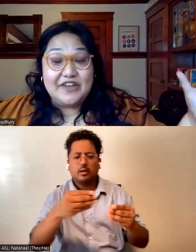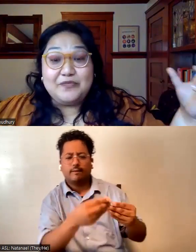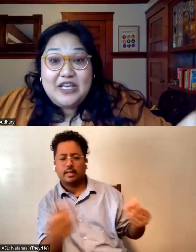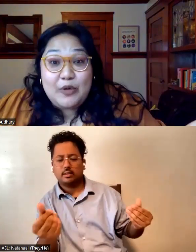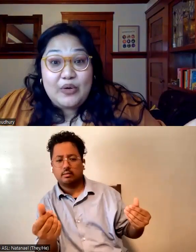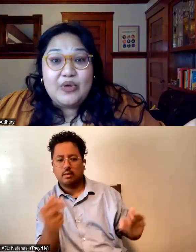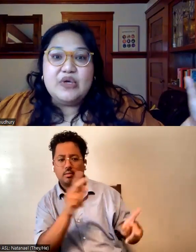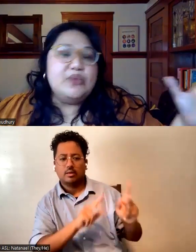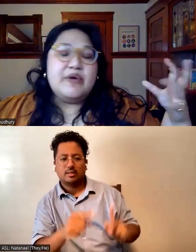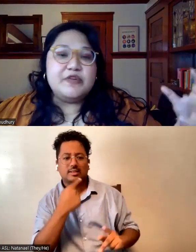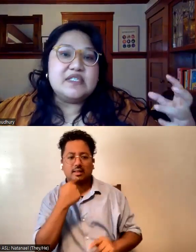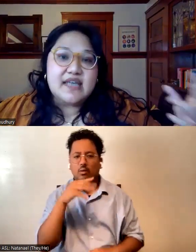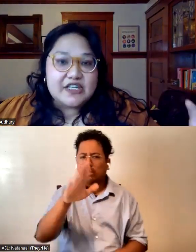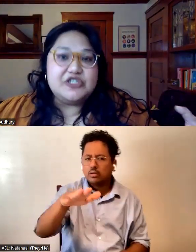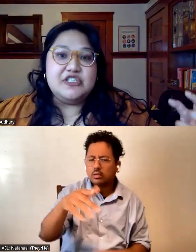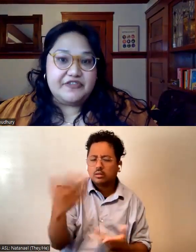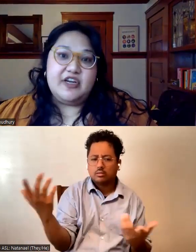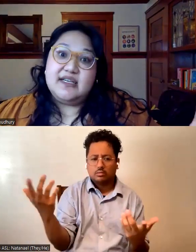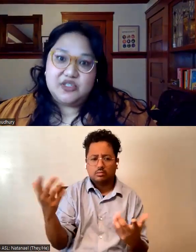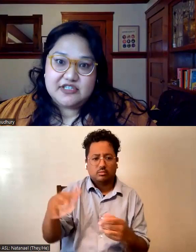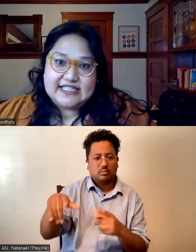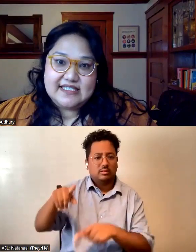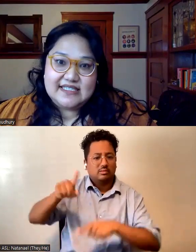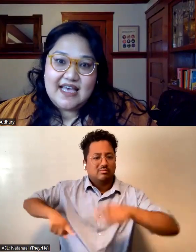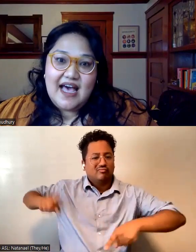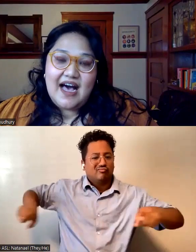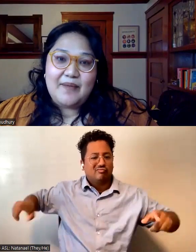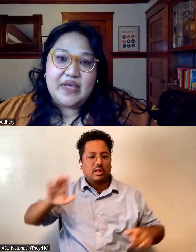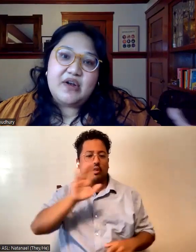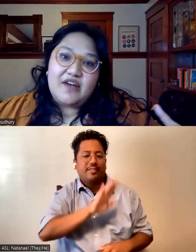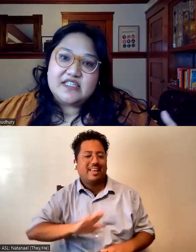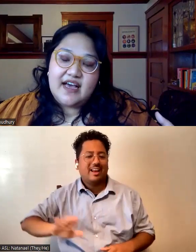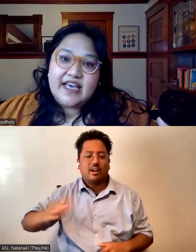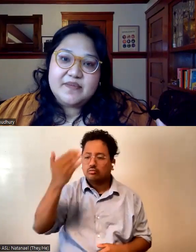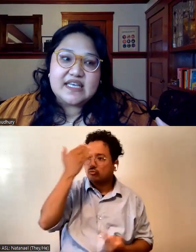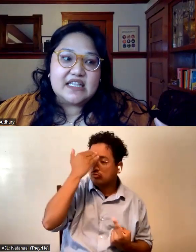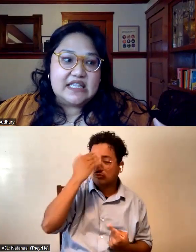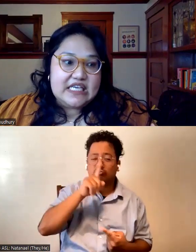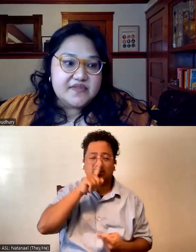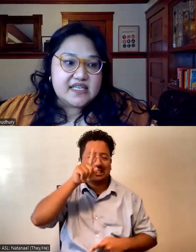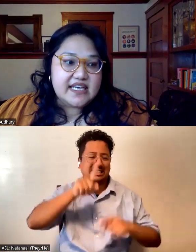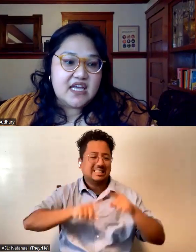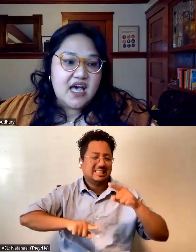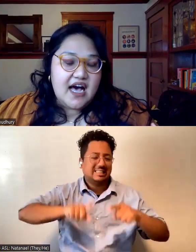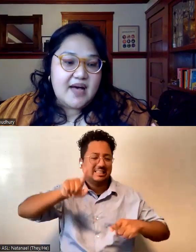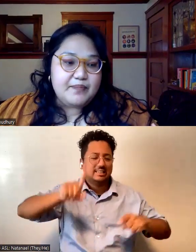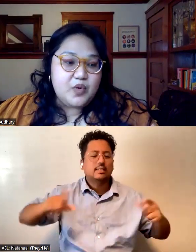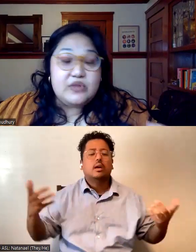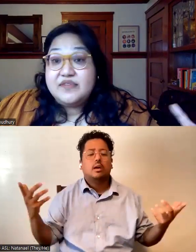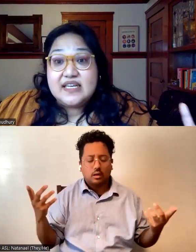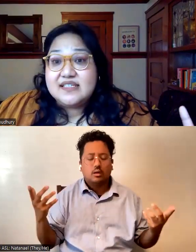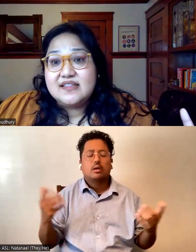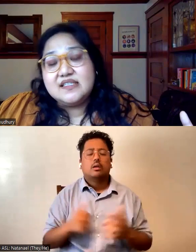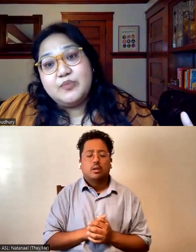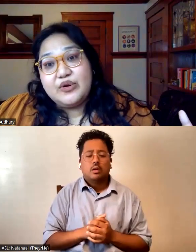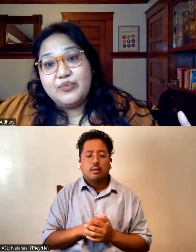body of people who come from such different histories. And oftentimes that leaves it or